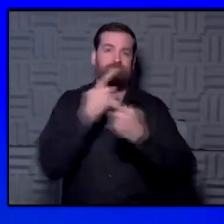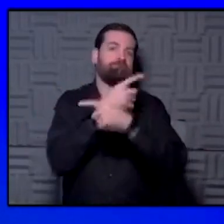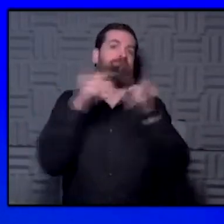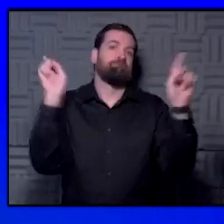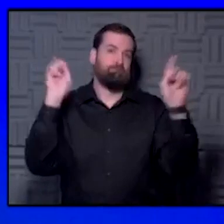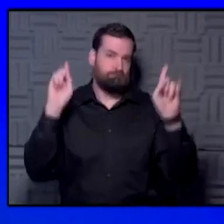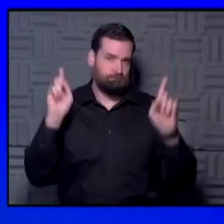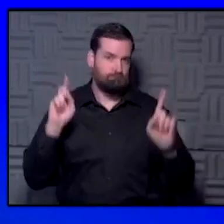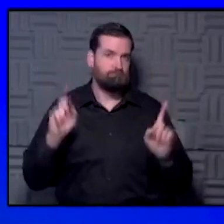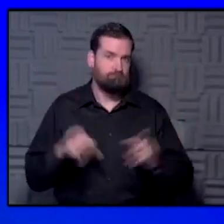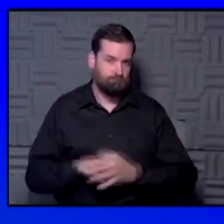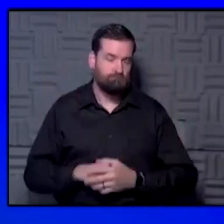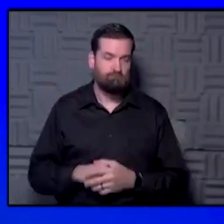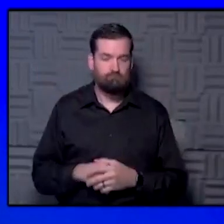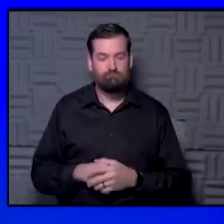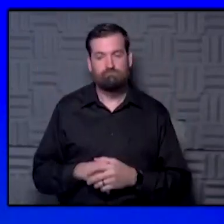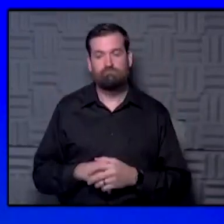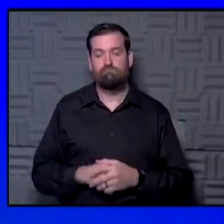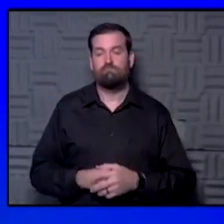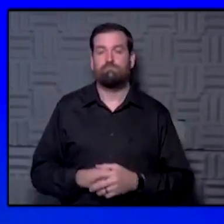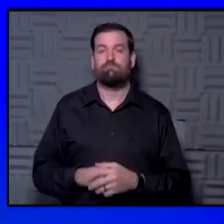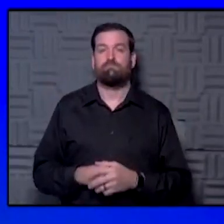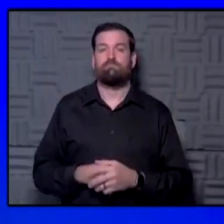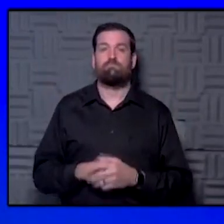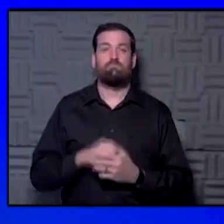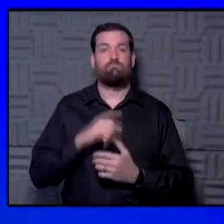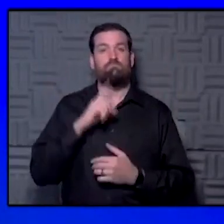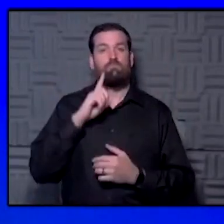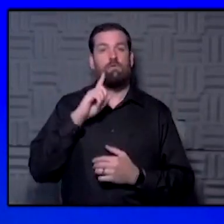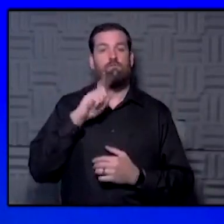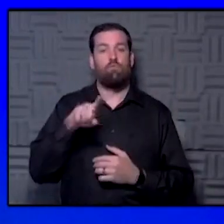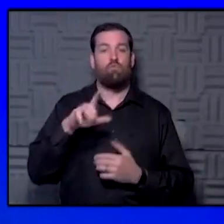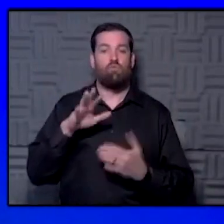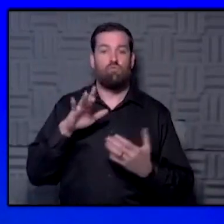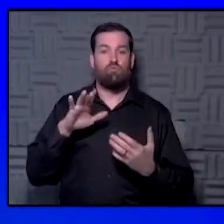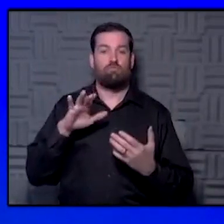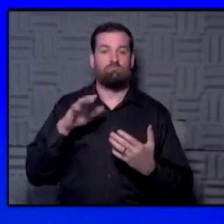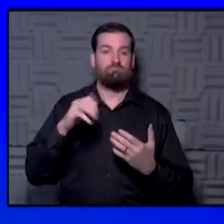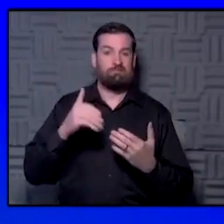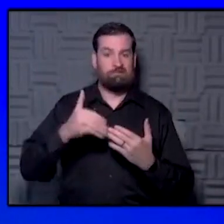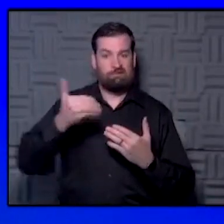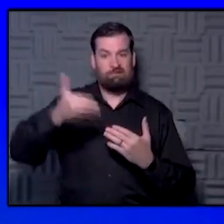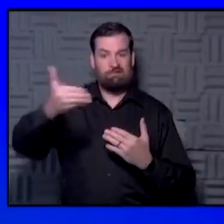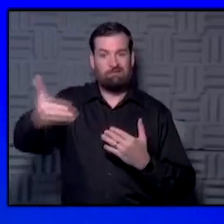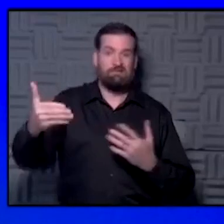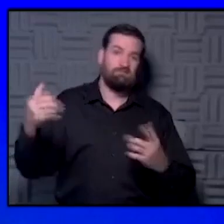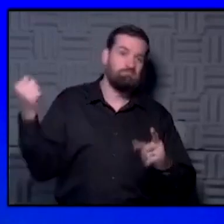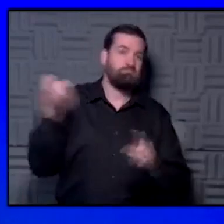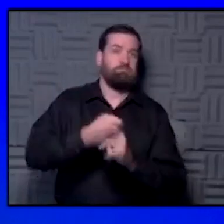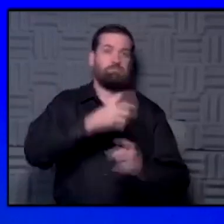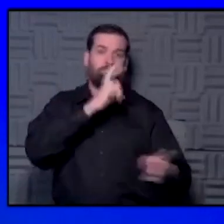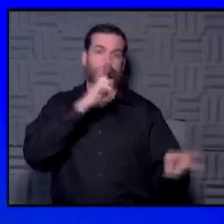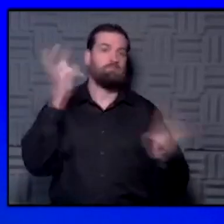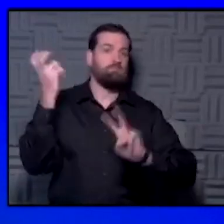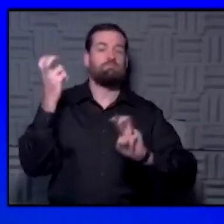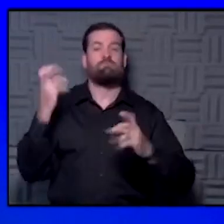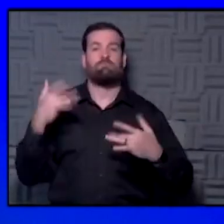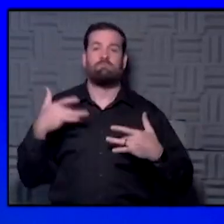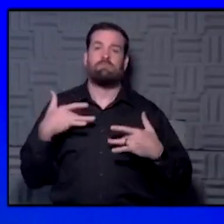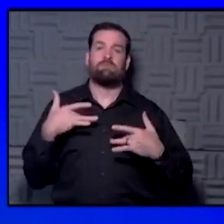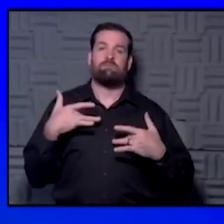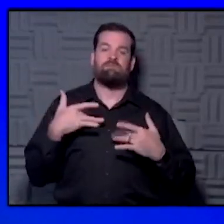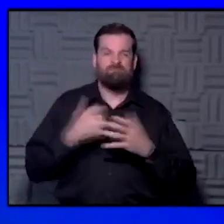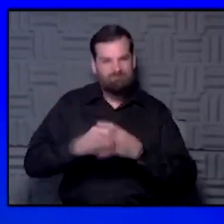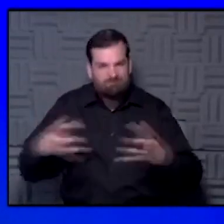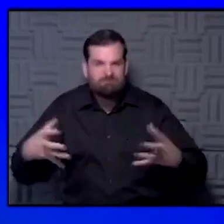probability of having a better effect, a favorable effect, to stop that course that is later with all the